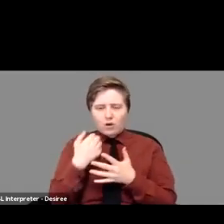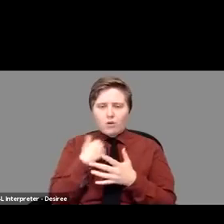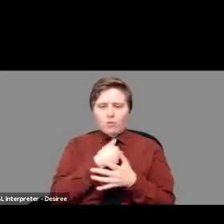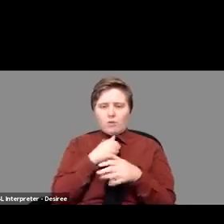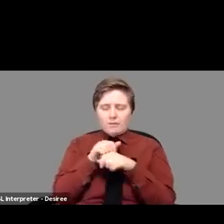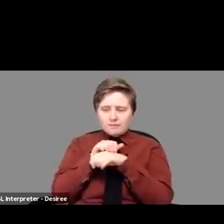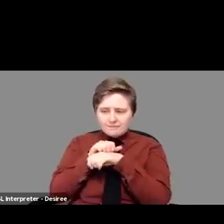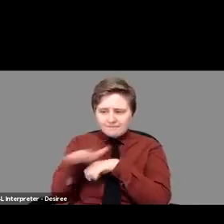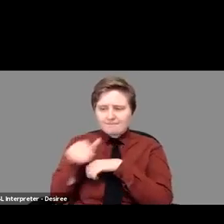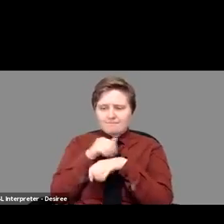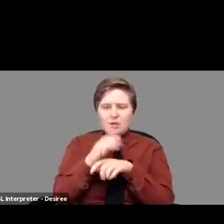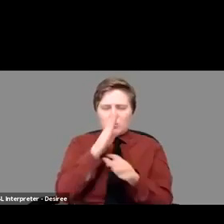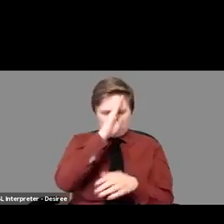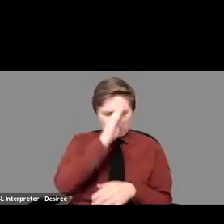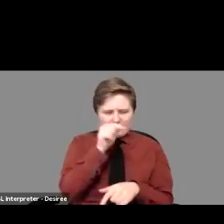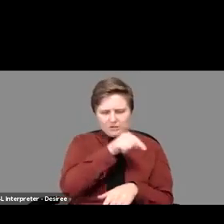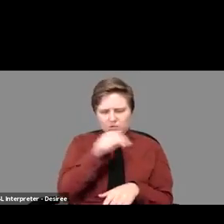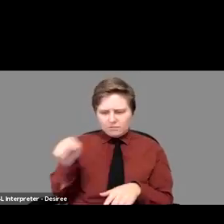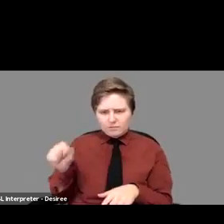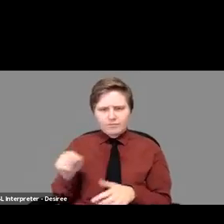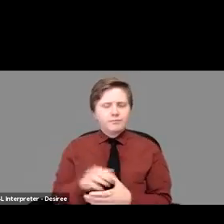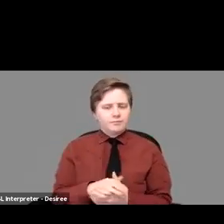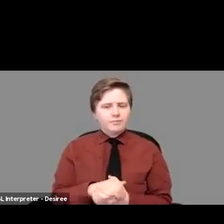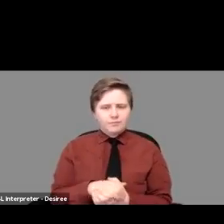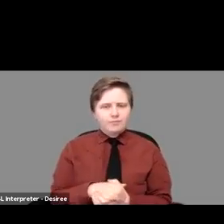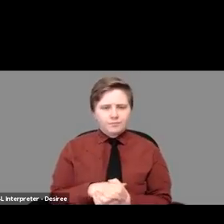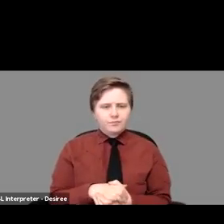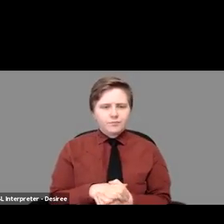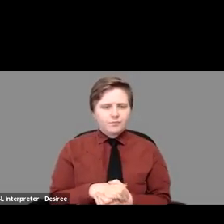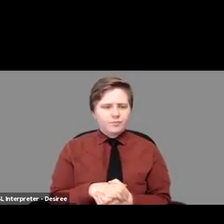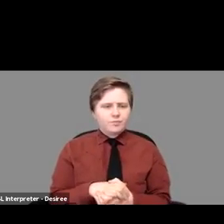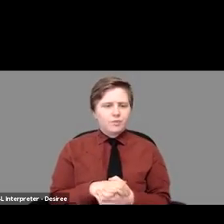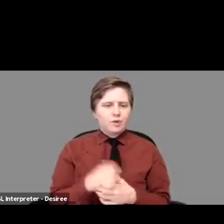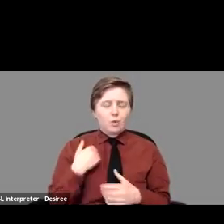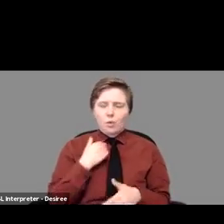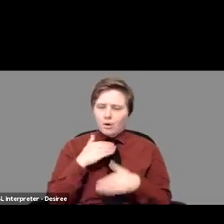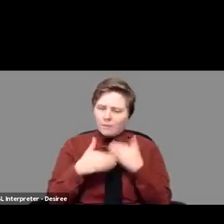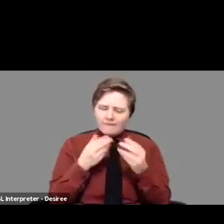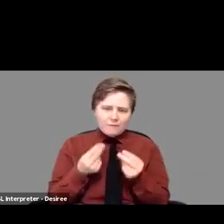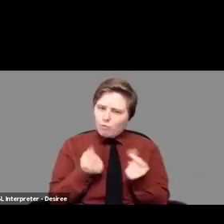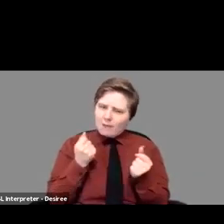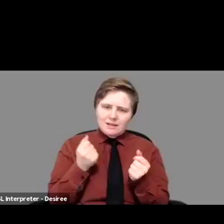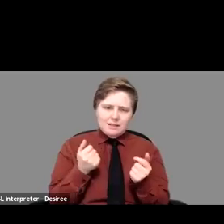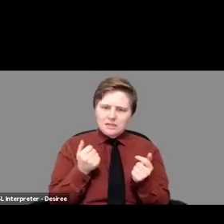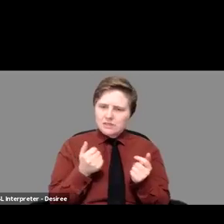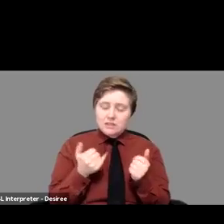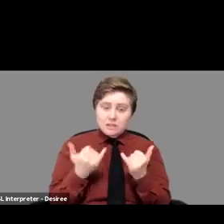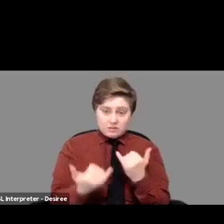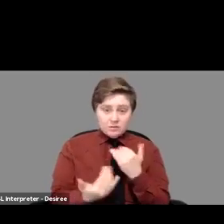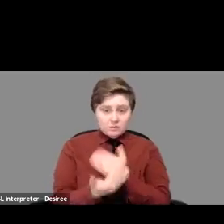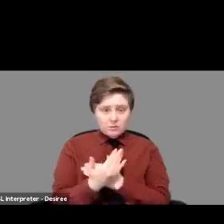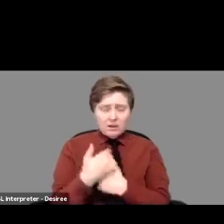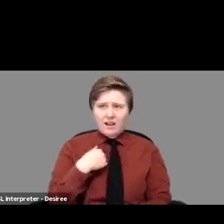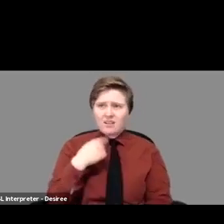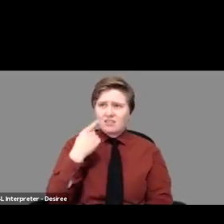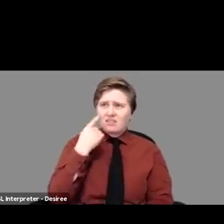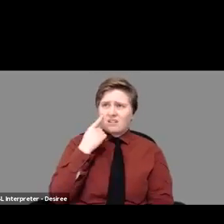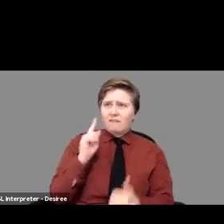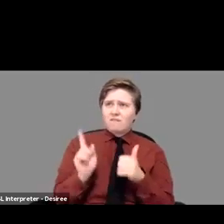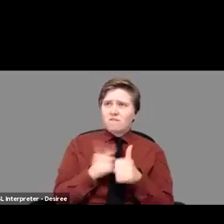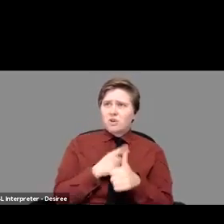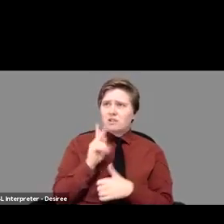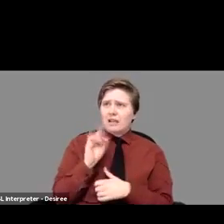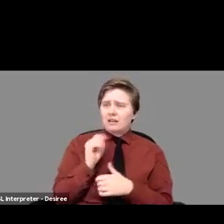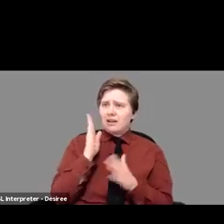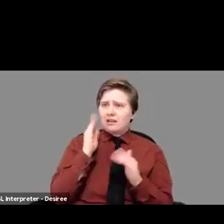kits directly to those sites. So again, we're moving rapidly. Literally this morning, I think the first kits are expected to